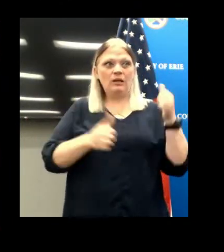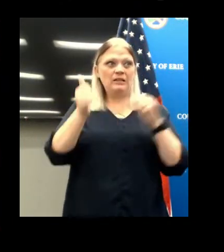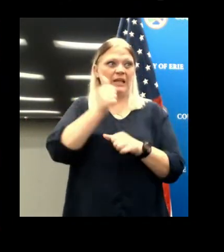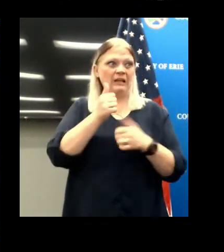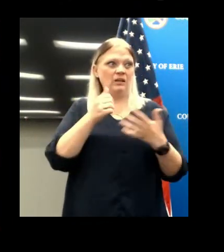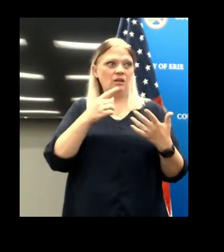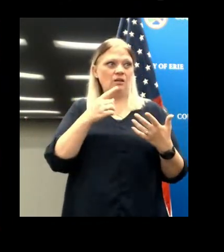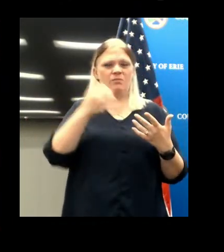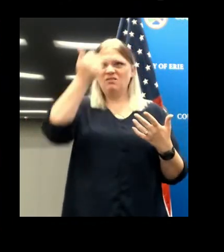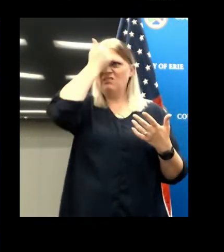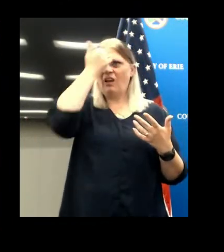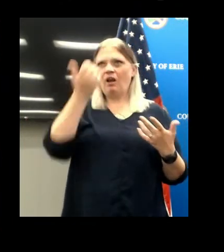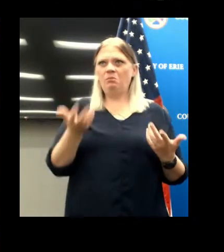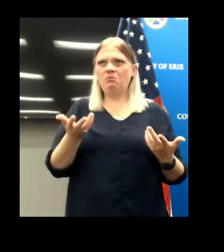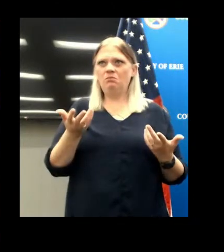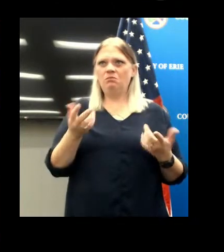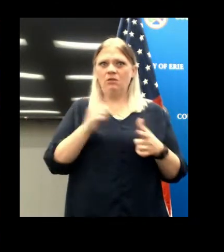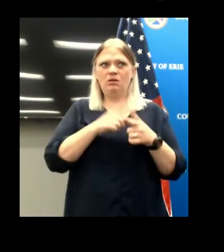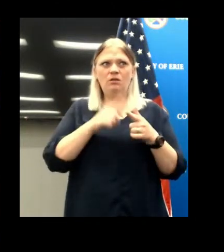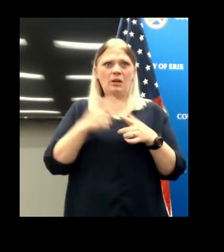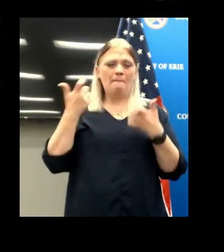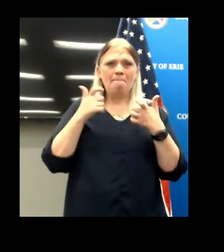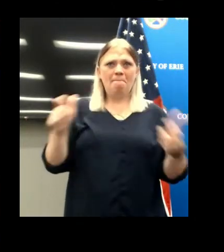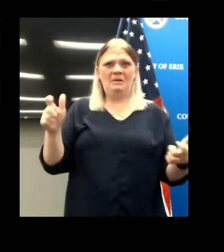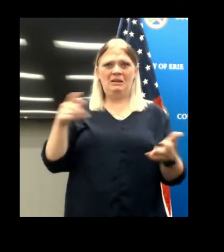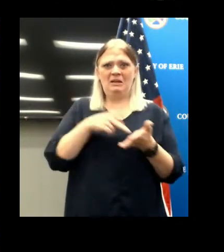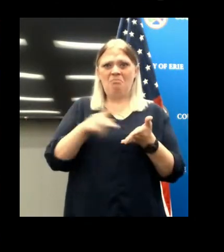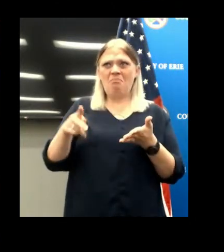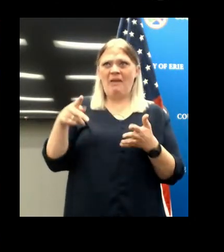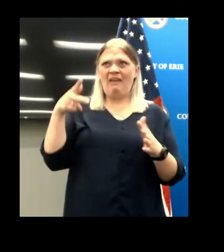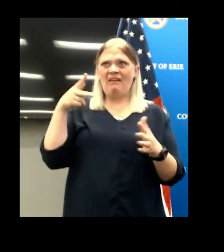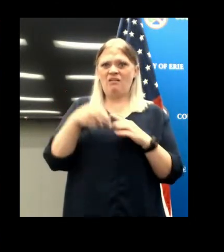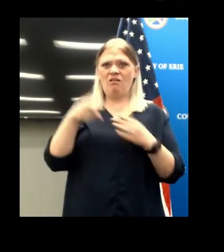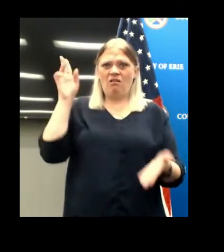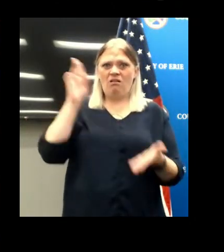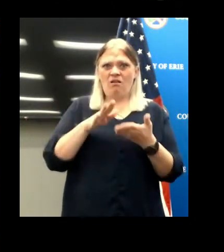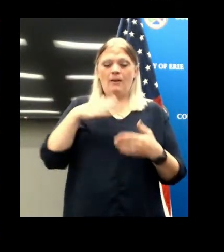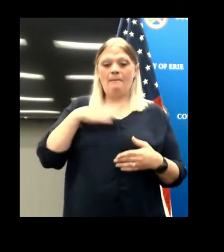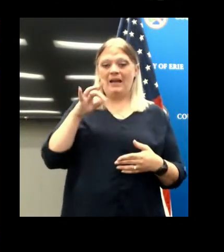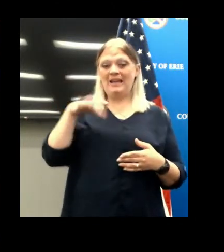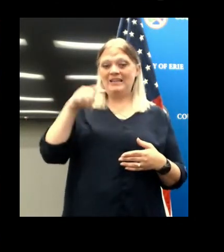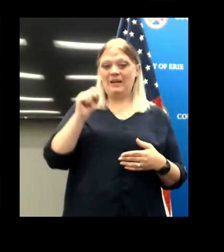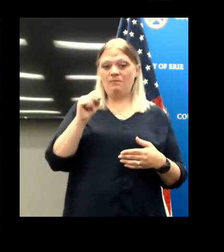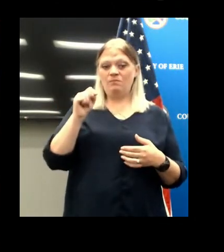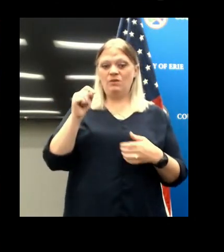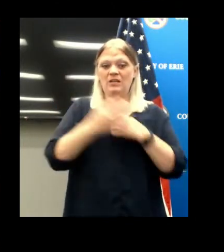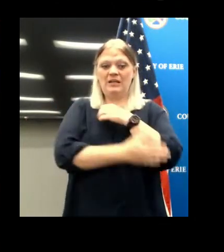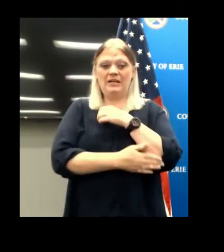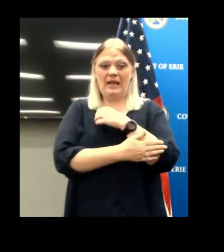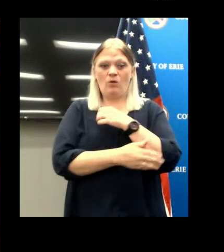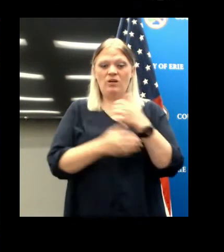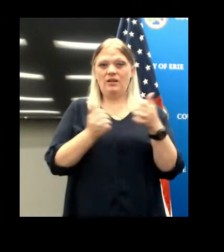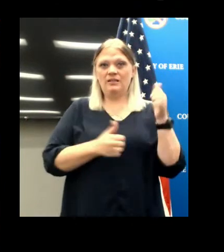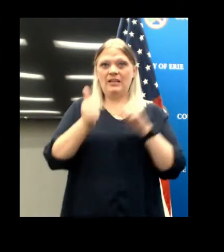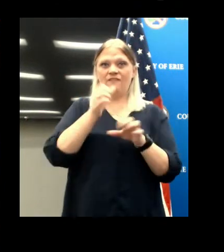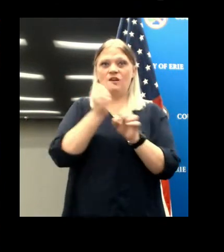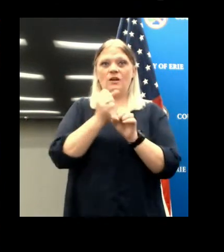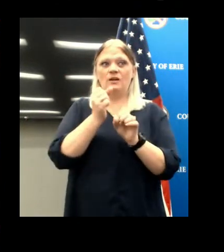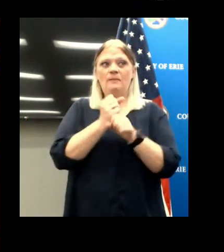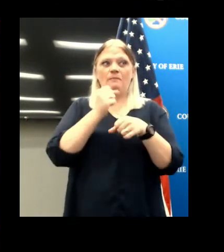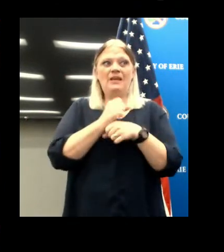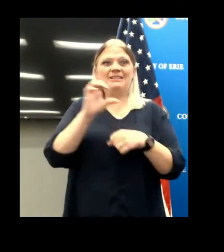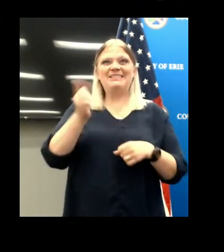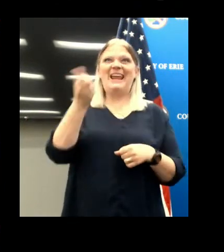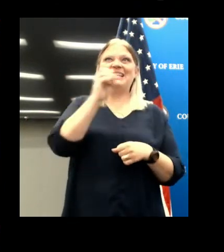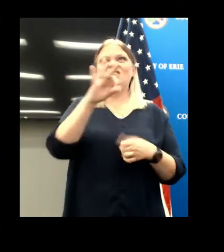dumb. They'd be taking a huge pay cut. My deputy county executive makes tens of thousands of dollars more than I